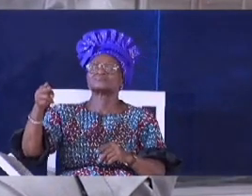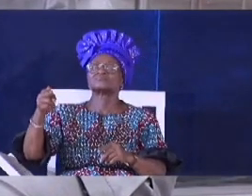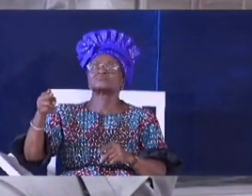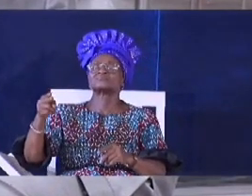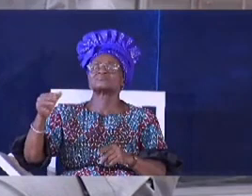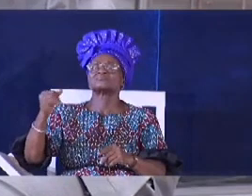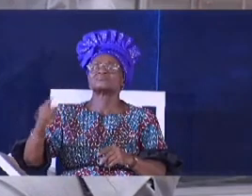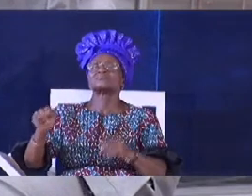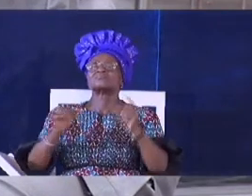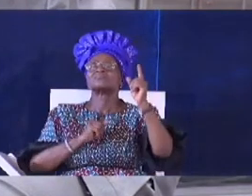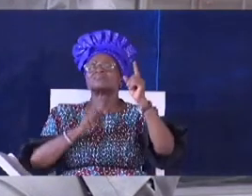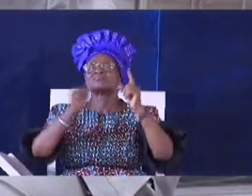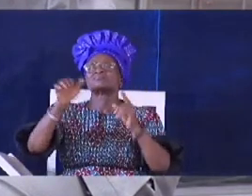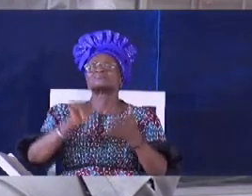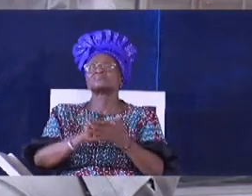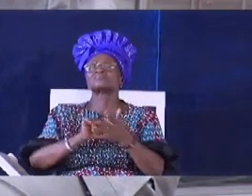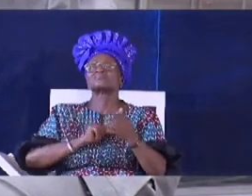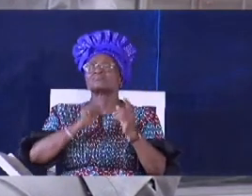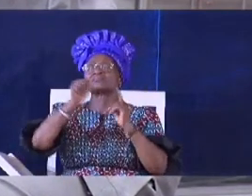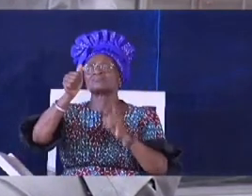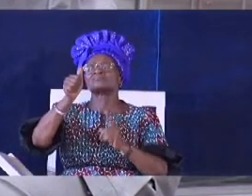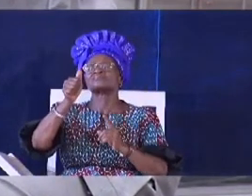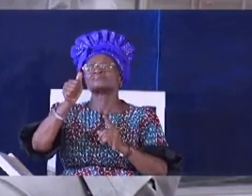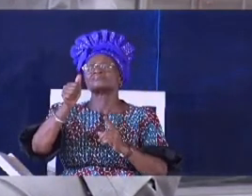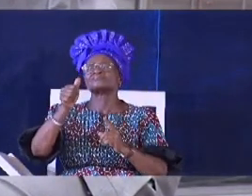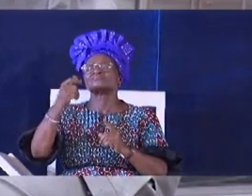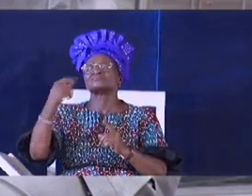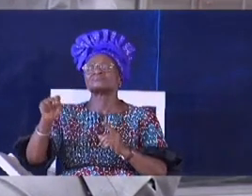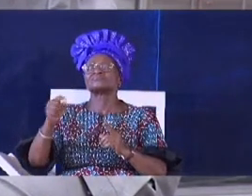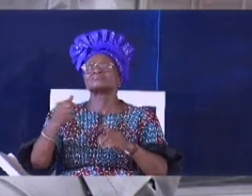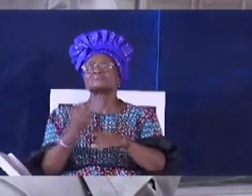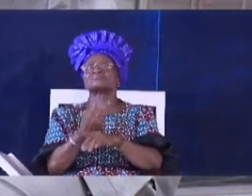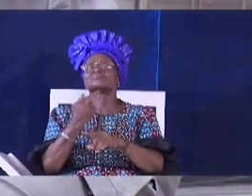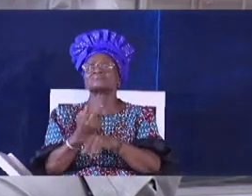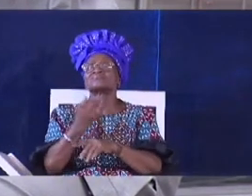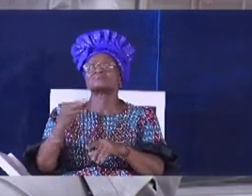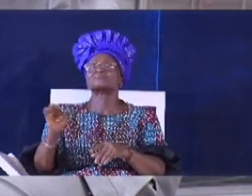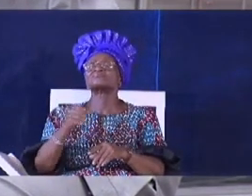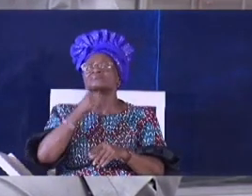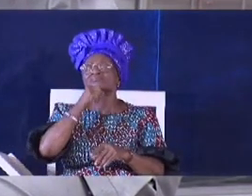the I Am that I Am, the Rock of Ages,